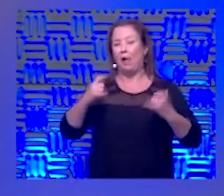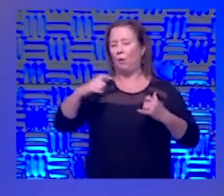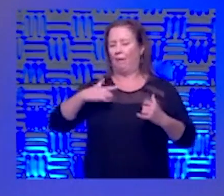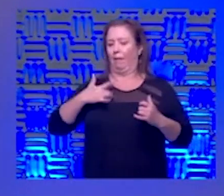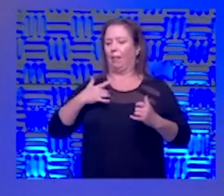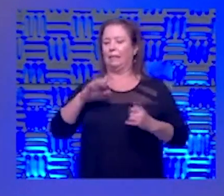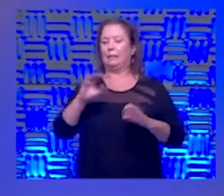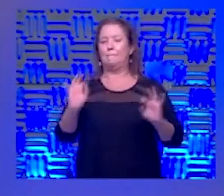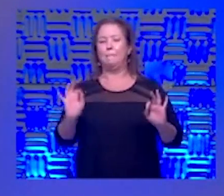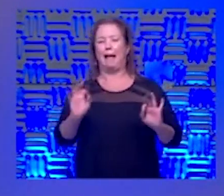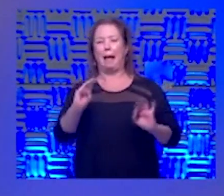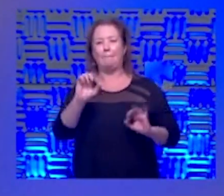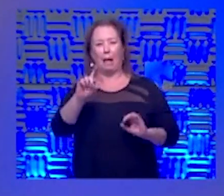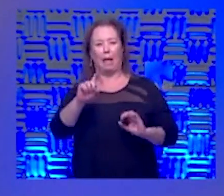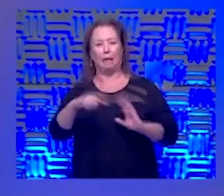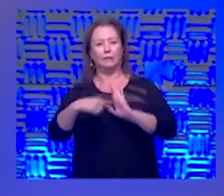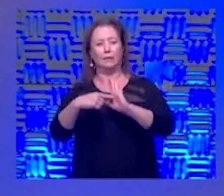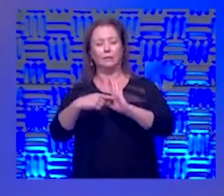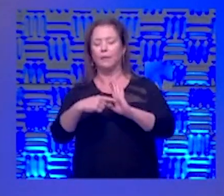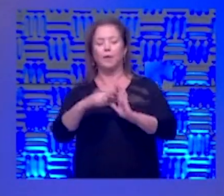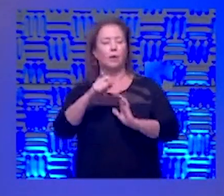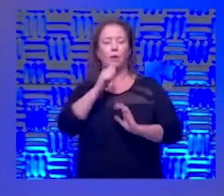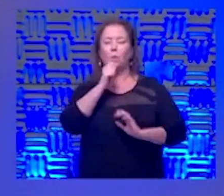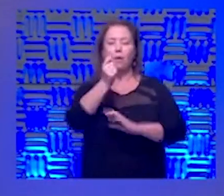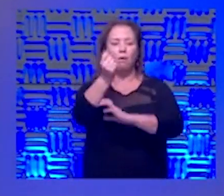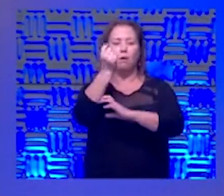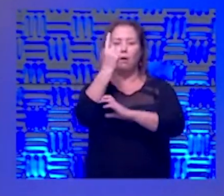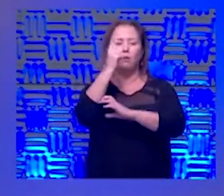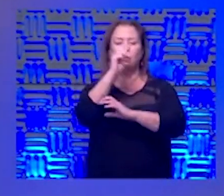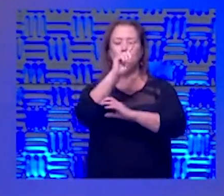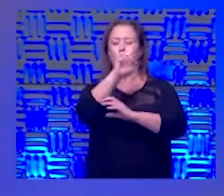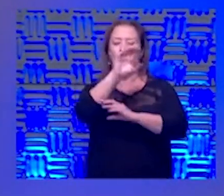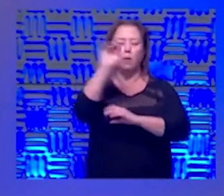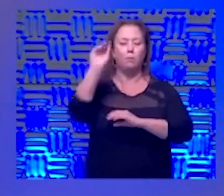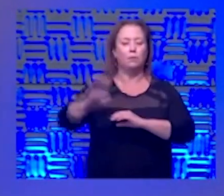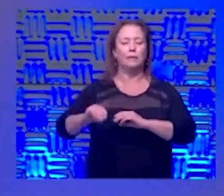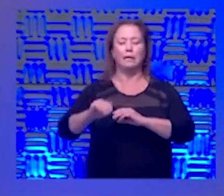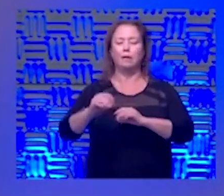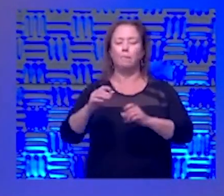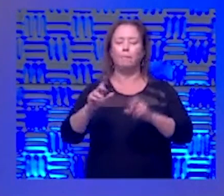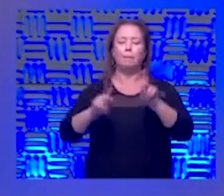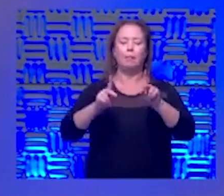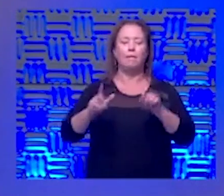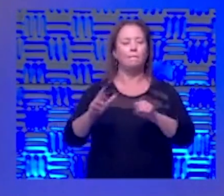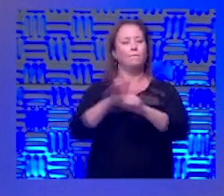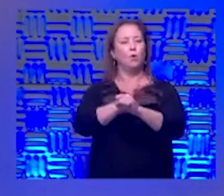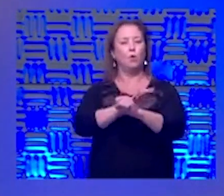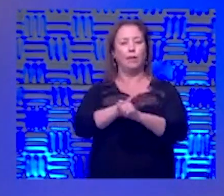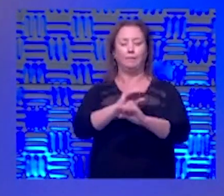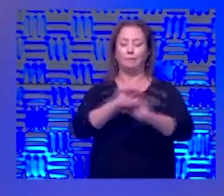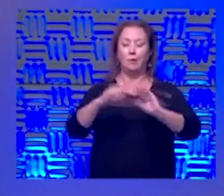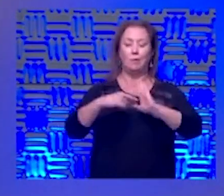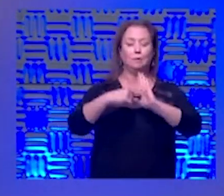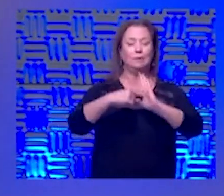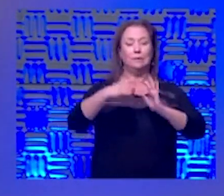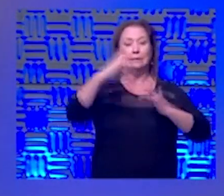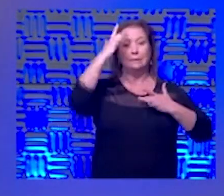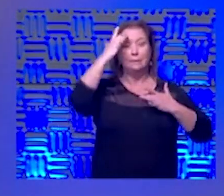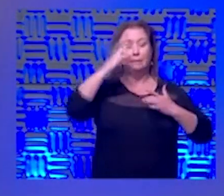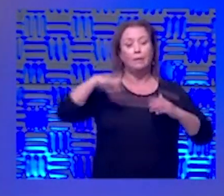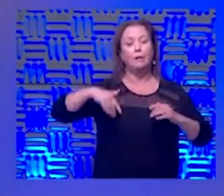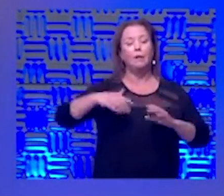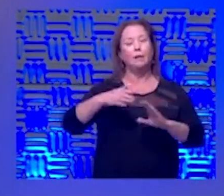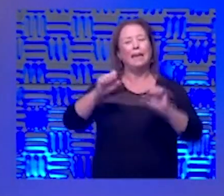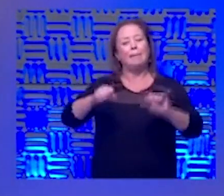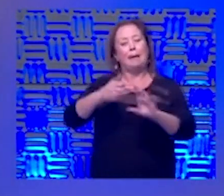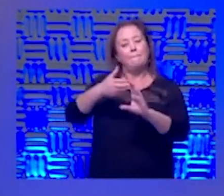the full amount of people that are fully asymptomatic throughout the whole course, but certainly they could be pre-symptomatic or